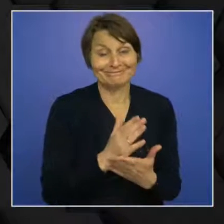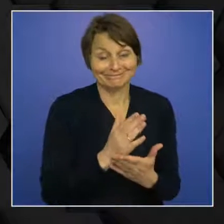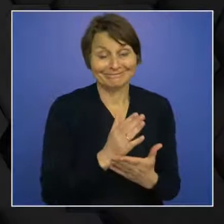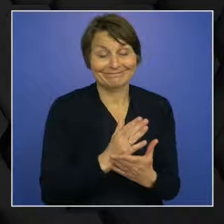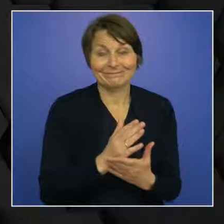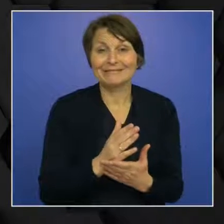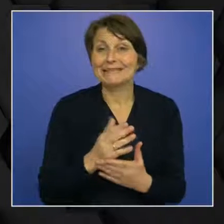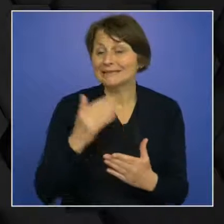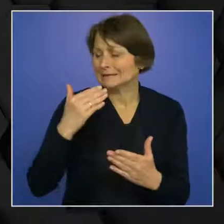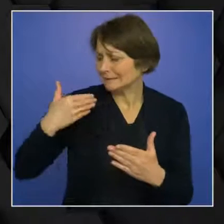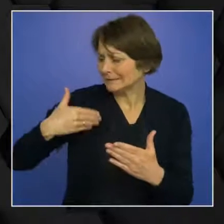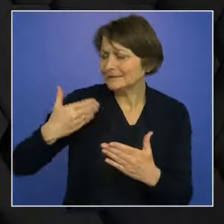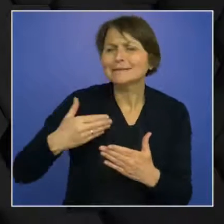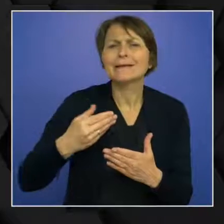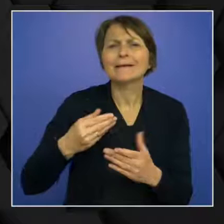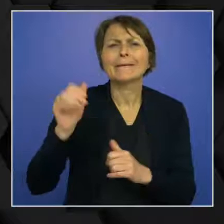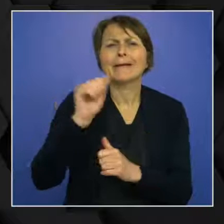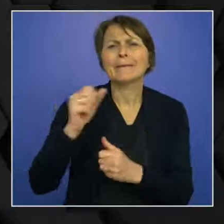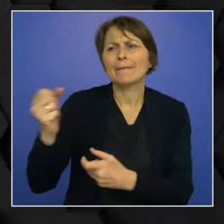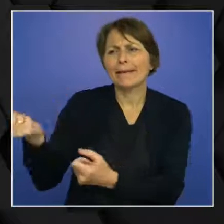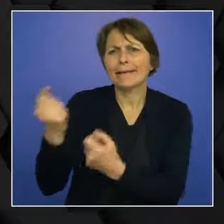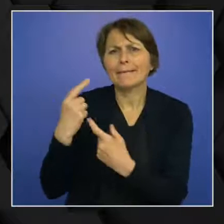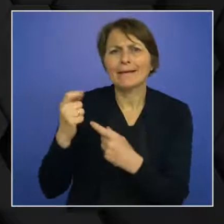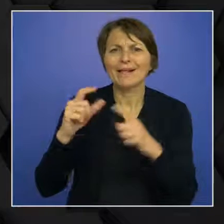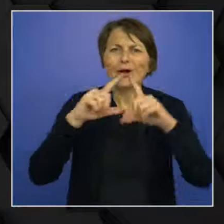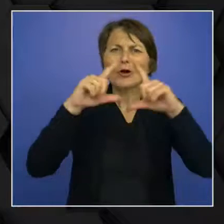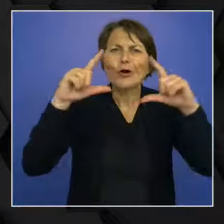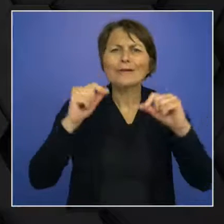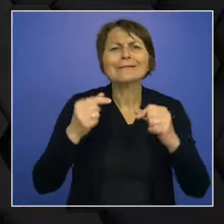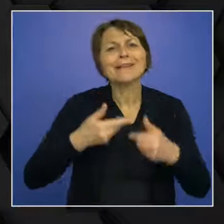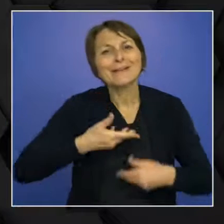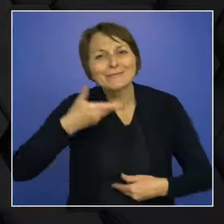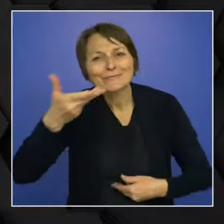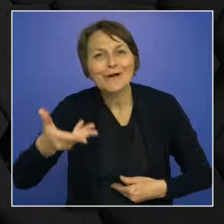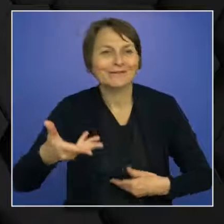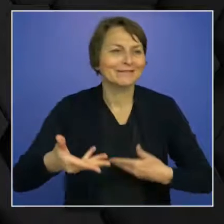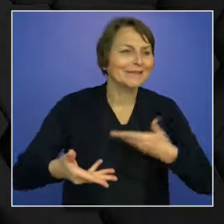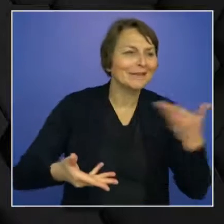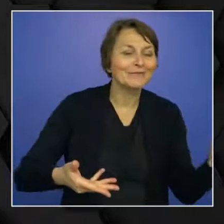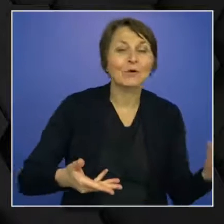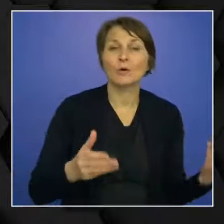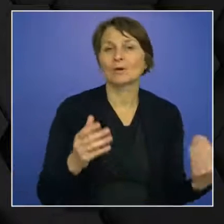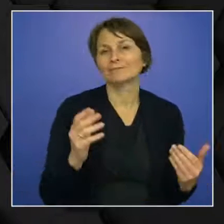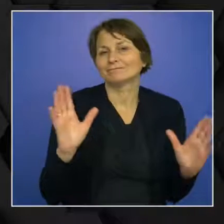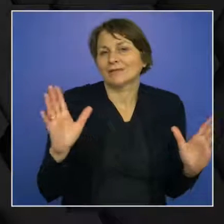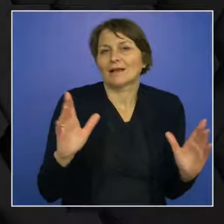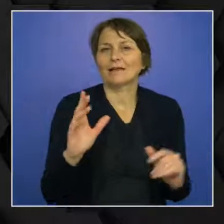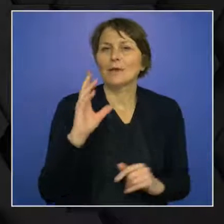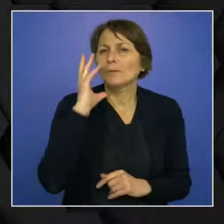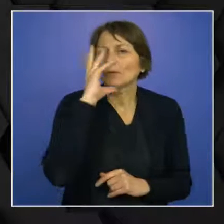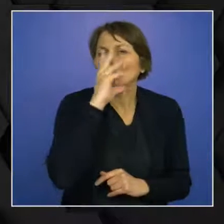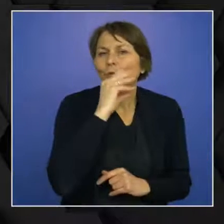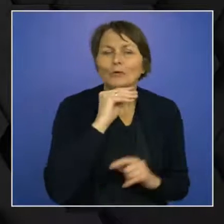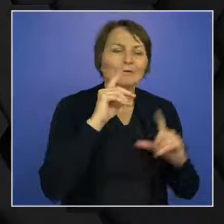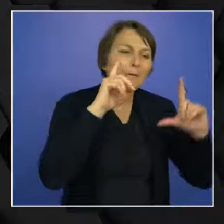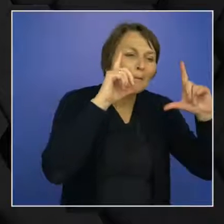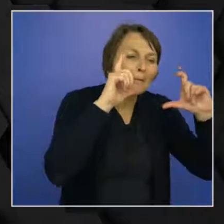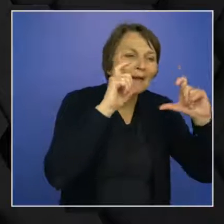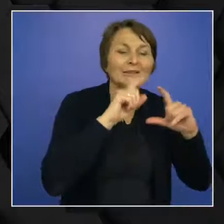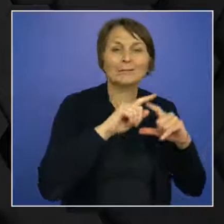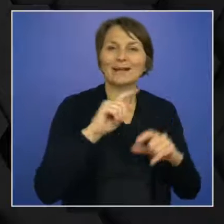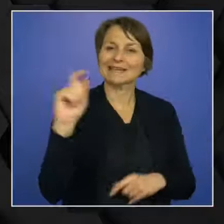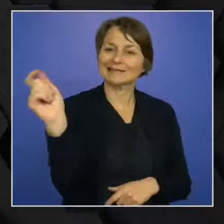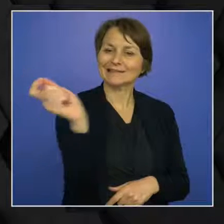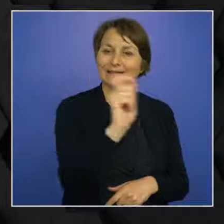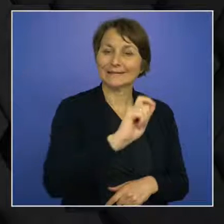many invites be those cards, and it's got like a beautiful picture and some handwritten stuff, but a